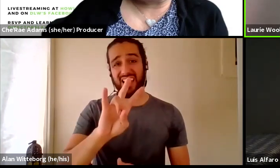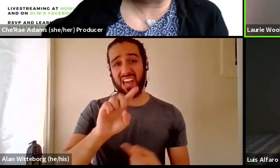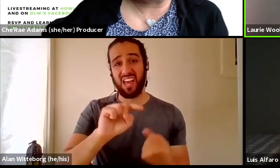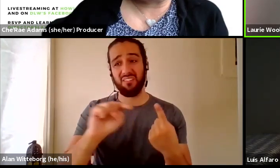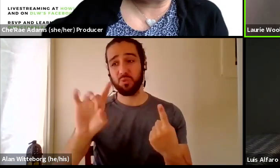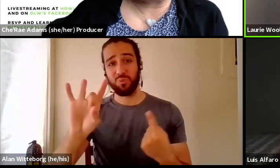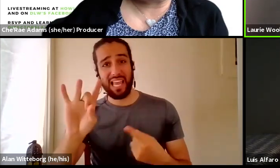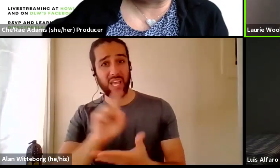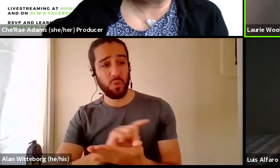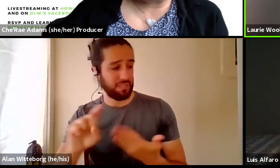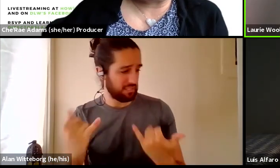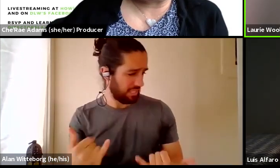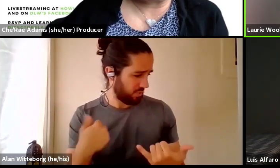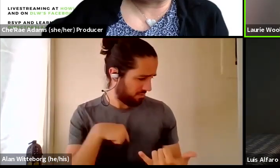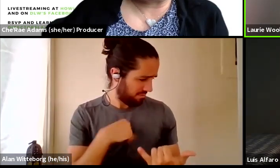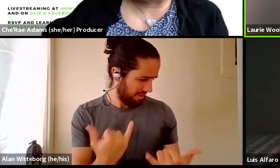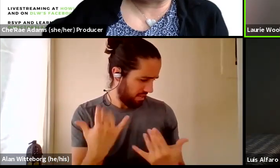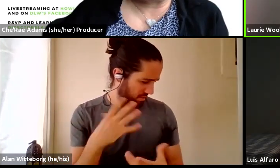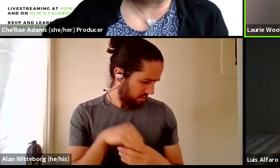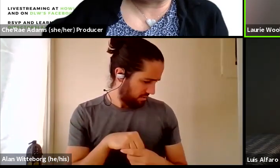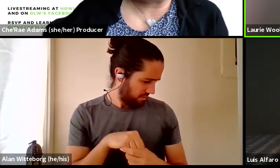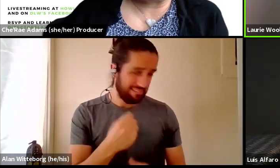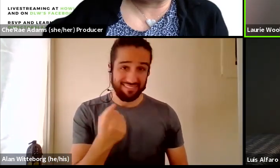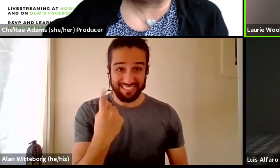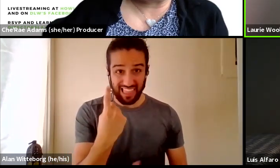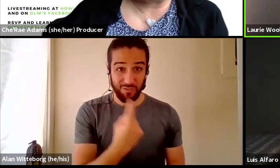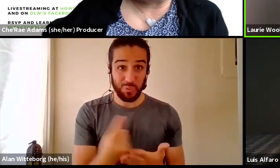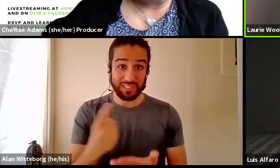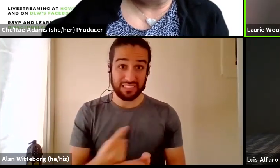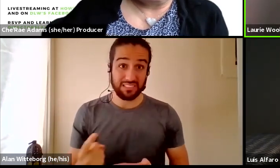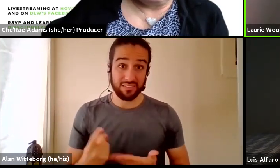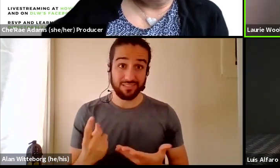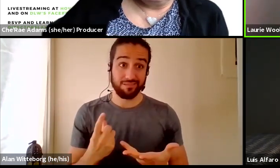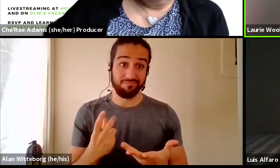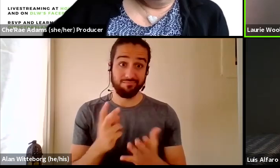now, what are we, the 11th week in?